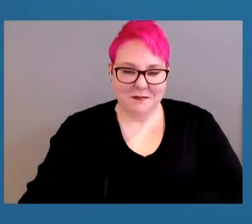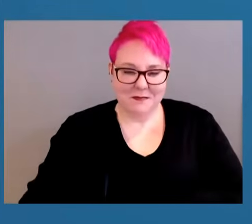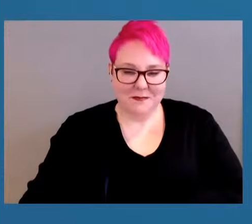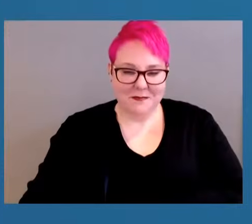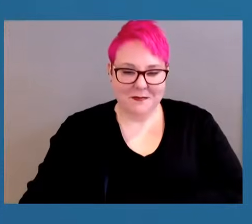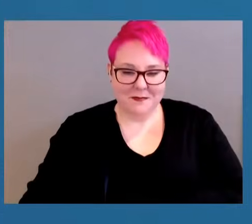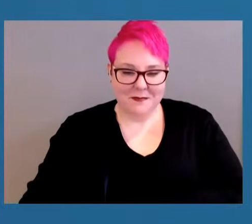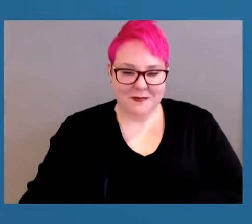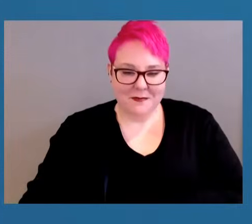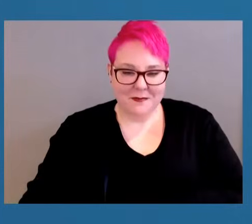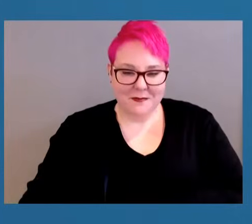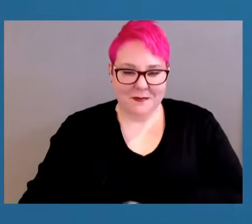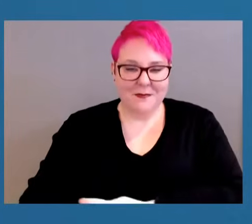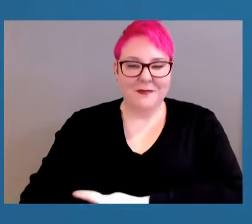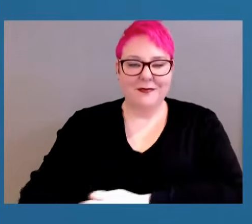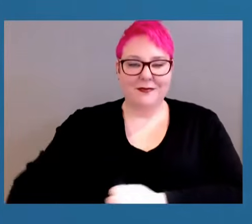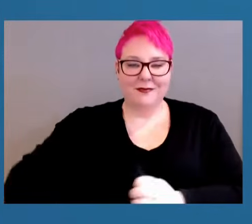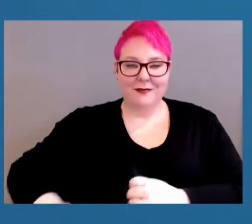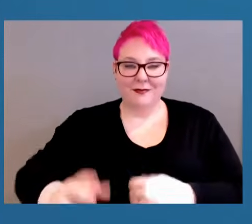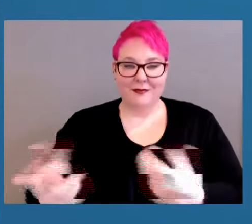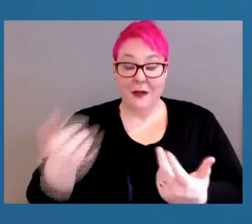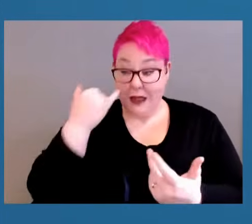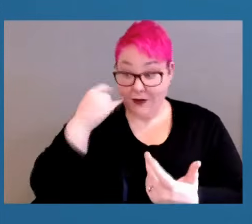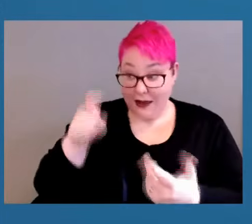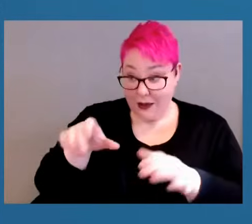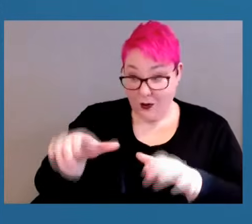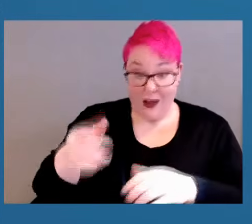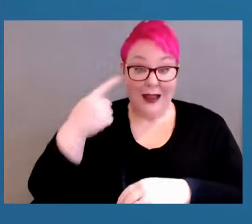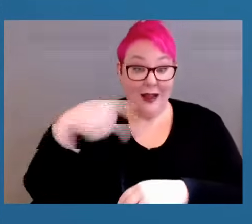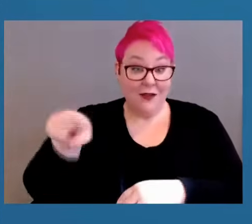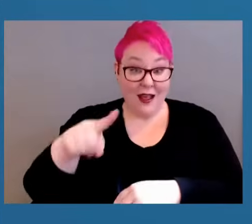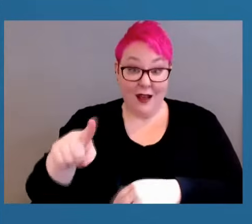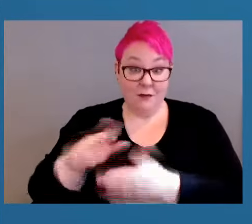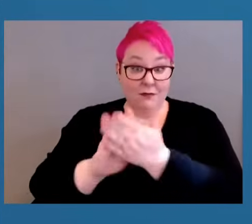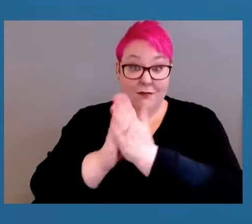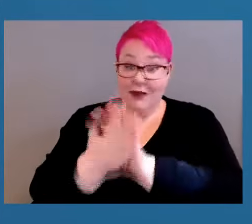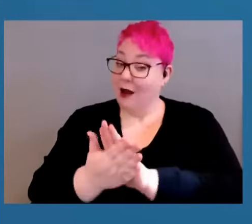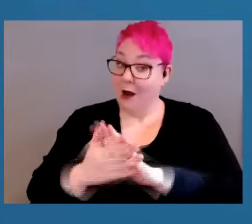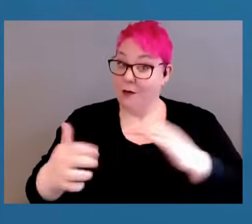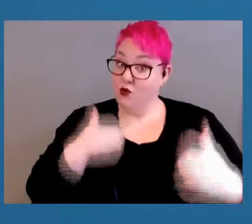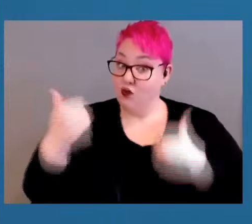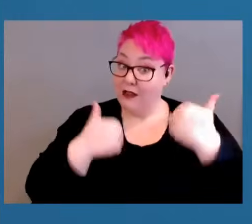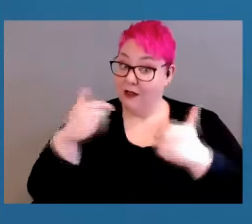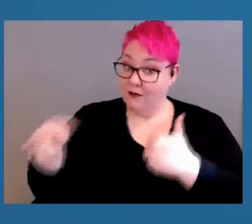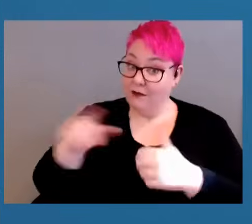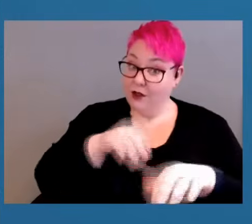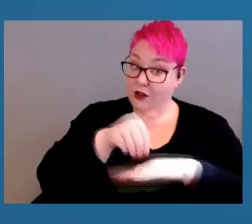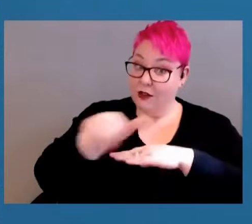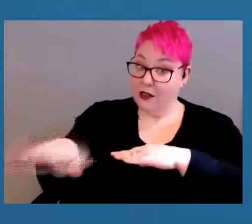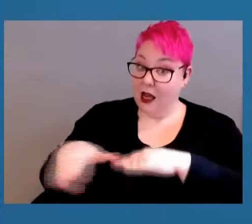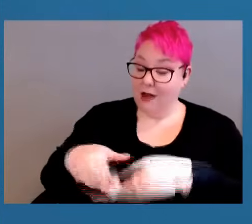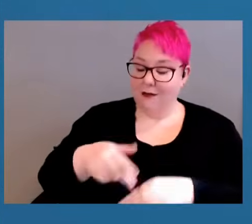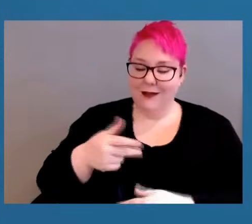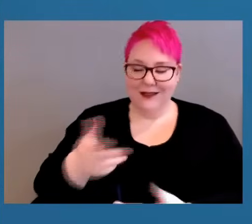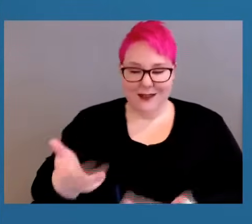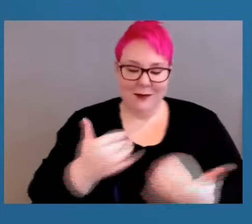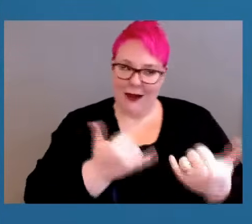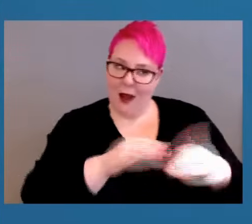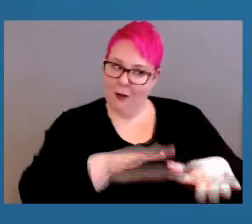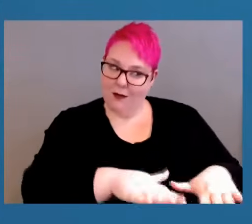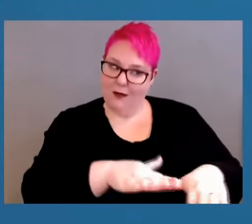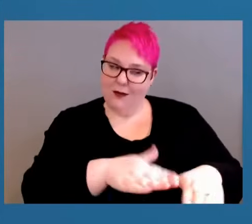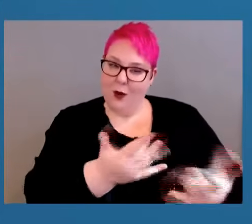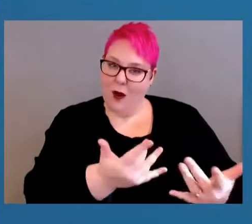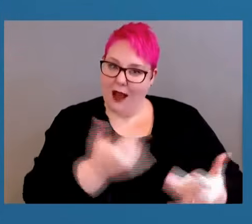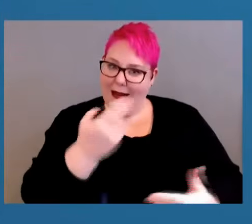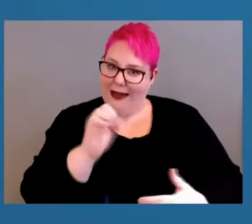Les needs to do something. If that crowd gets aggressive, just send them in. Okay. Stand down. Heel. Good